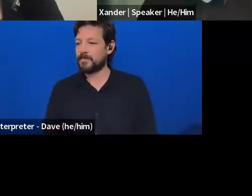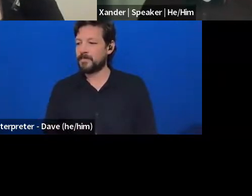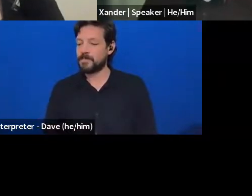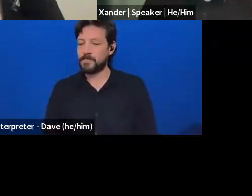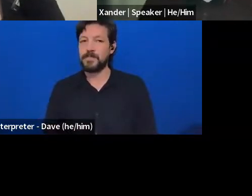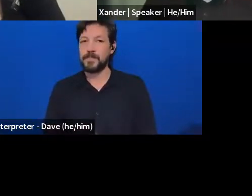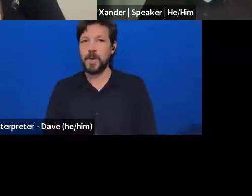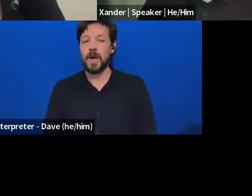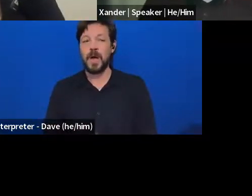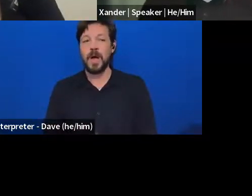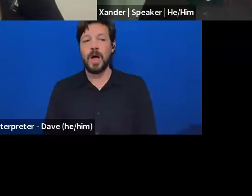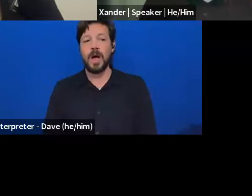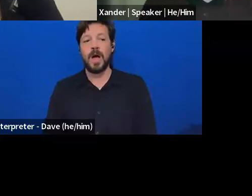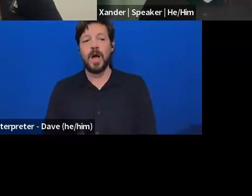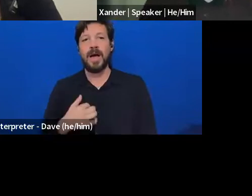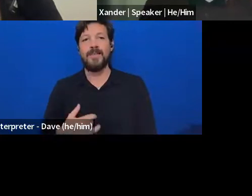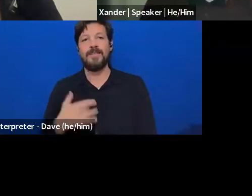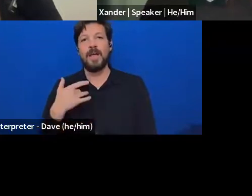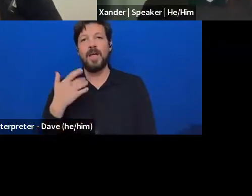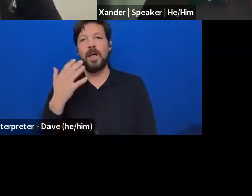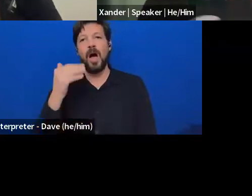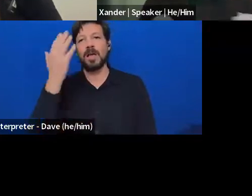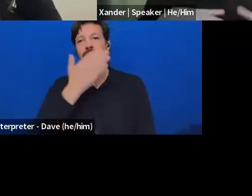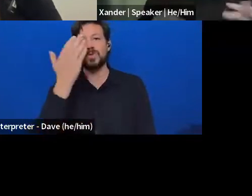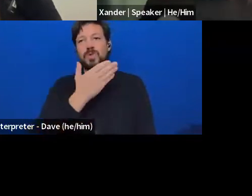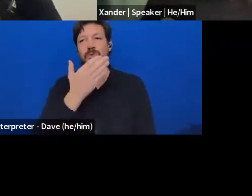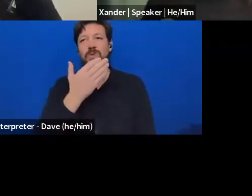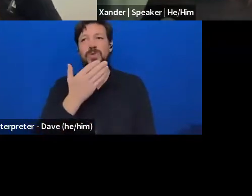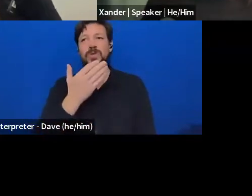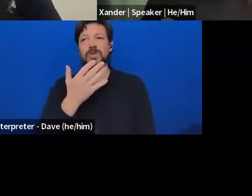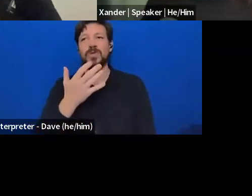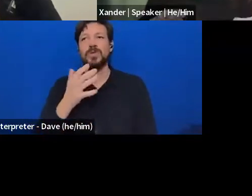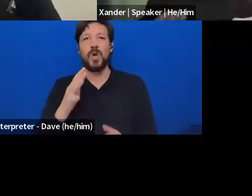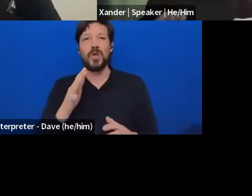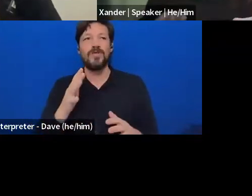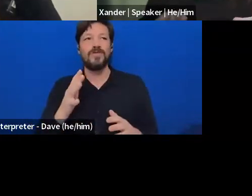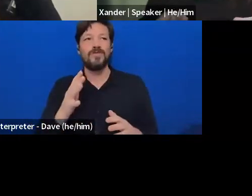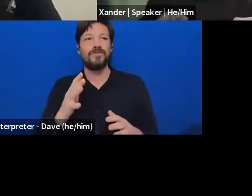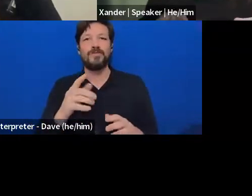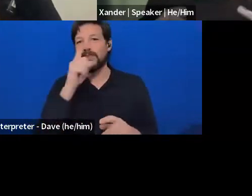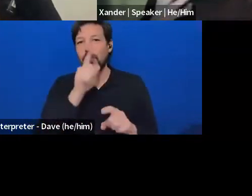High school, like most people say, it's kind of like the testing grounds of